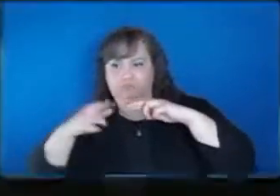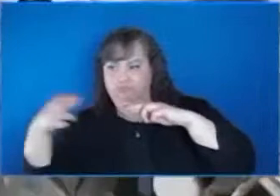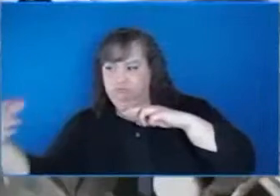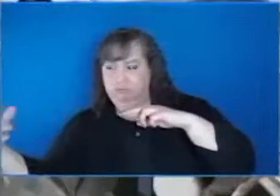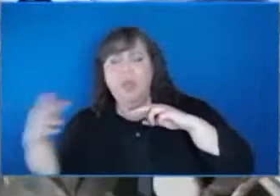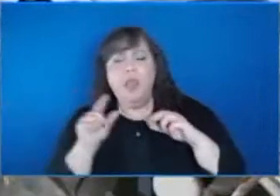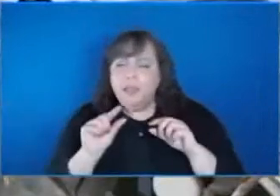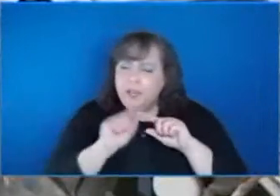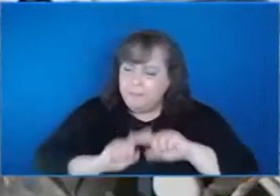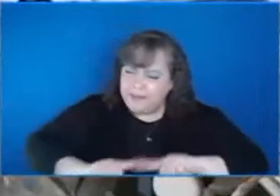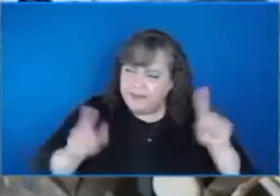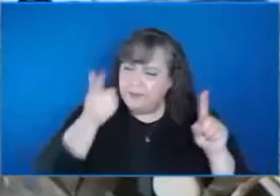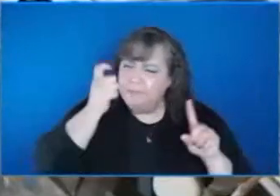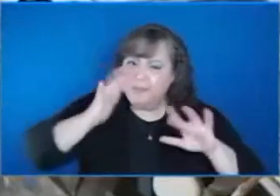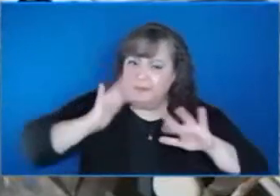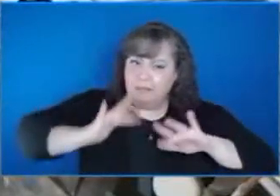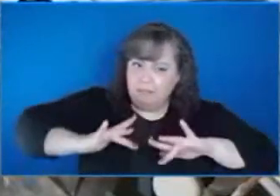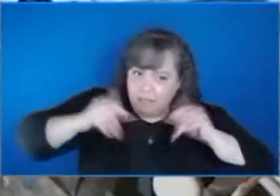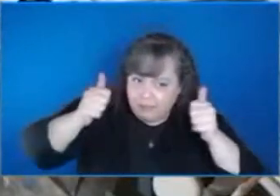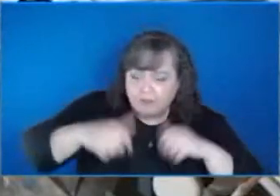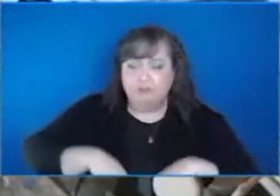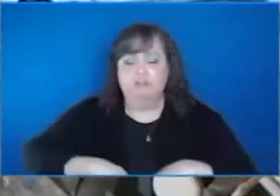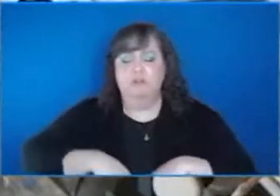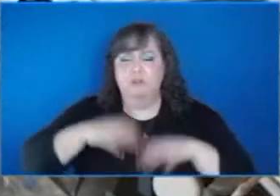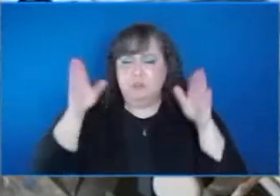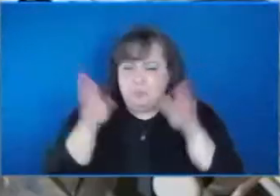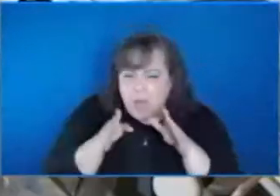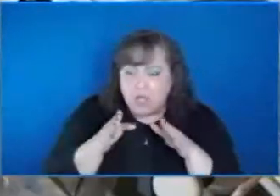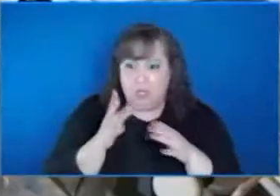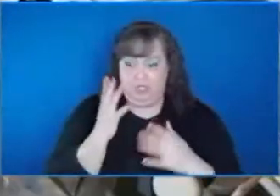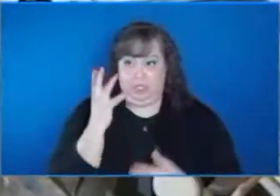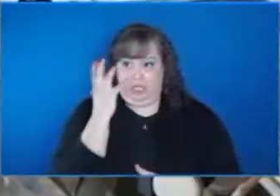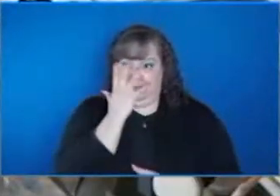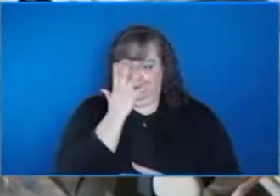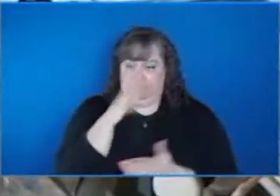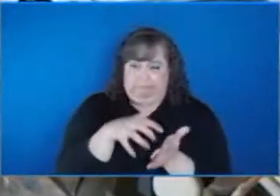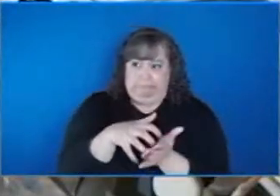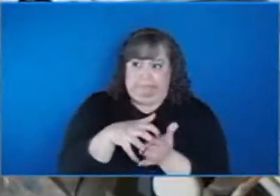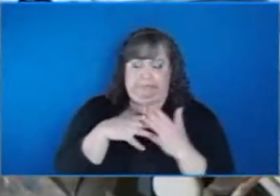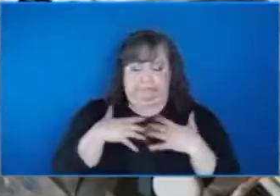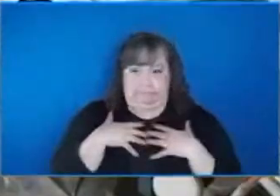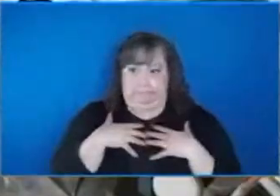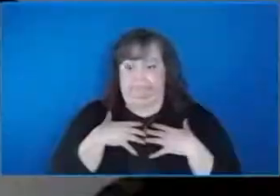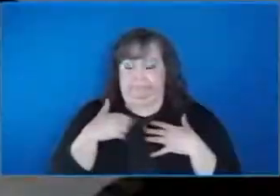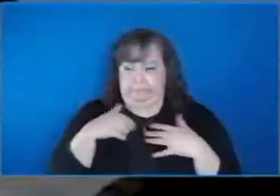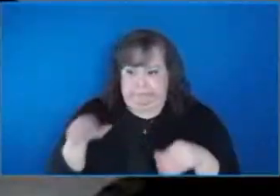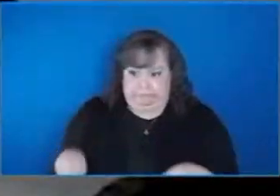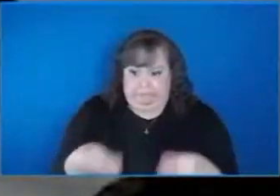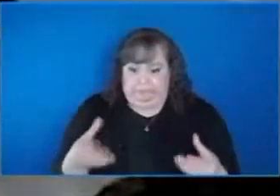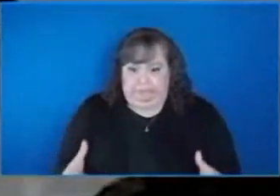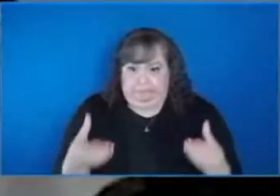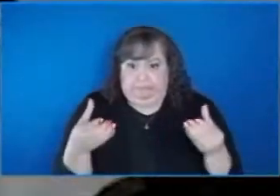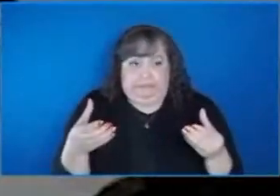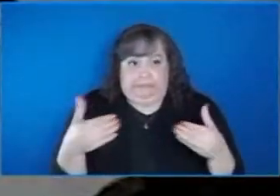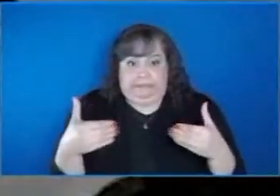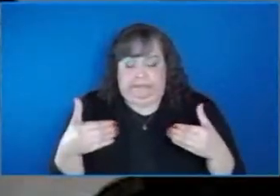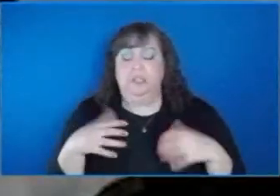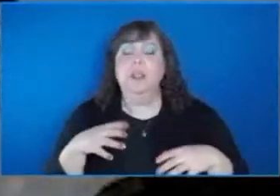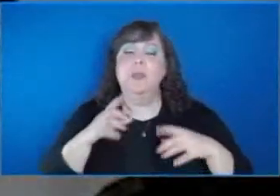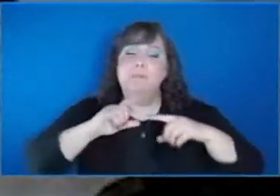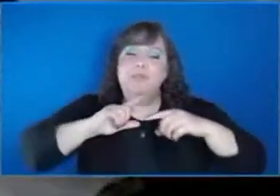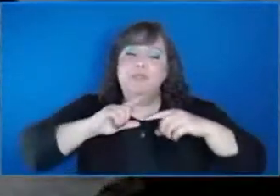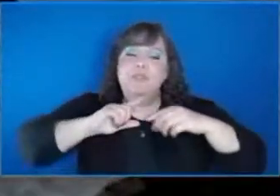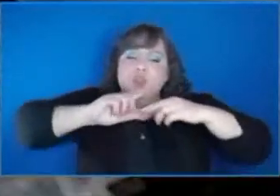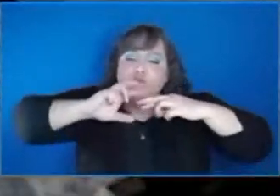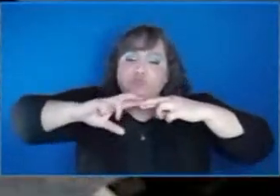smaller. To me, they look very fragile when we were picking them up and moving them, but they're rolled up. So when they launch, they're kind of rolled up into